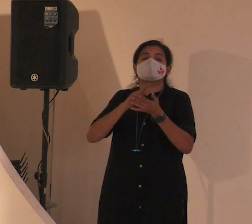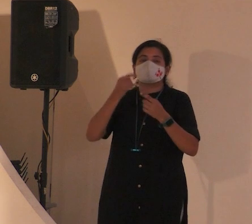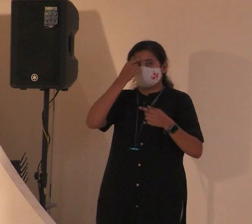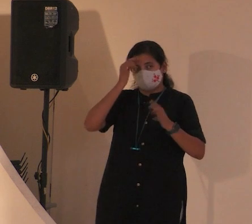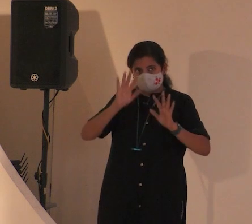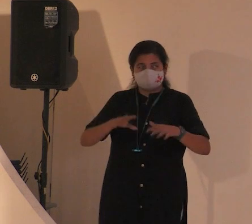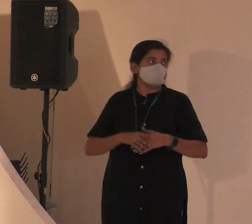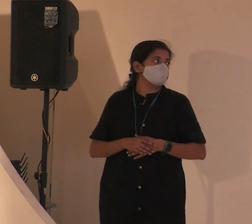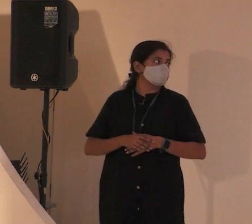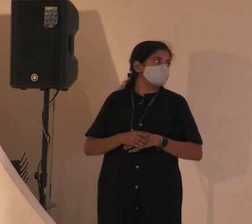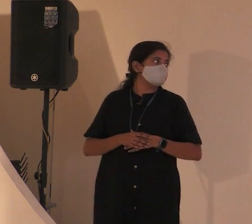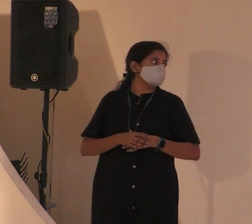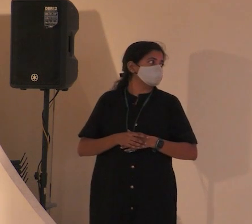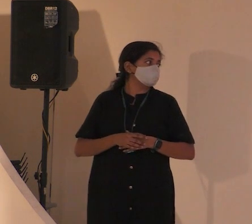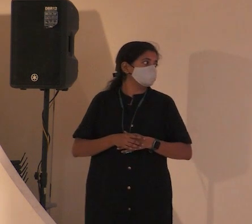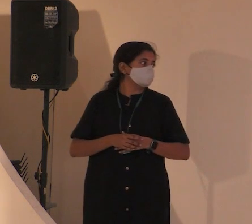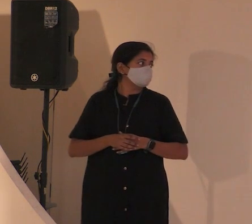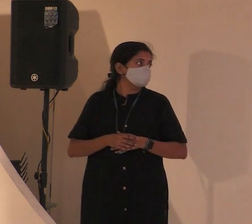have.